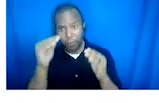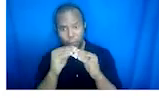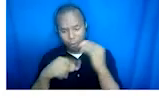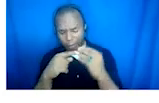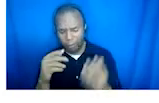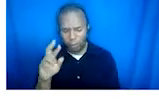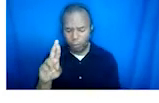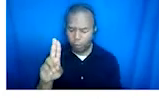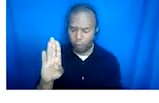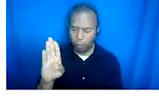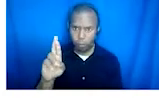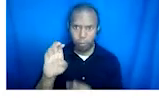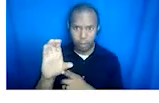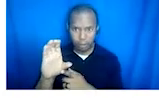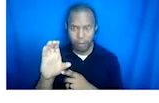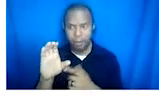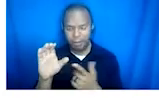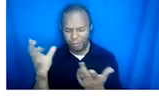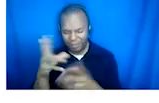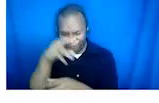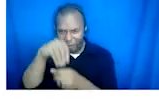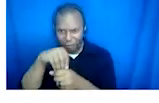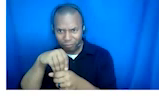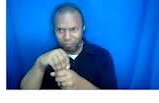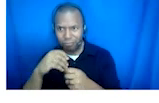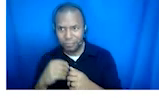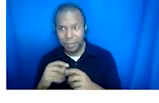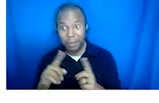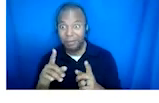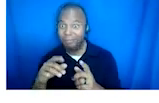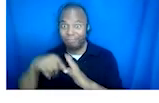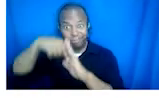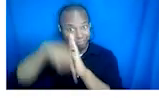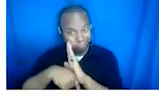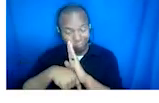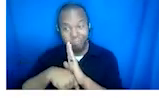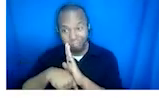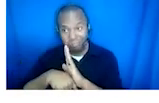rubric and what it entails, but it is very intensive.